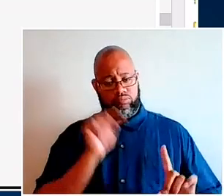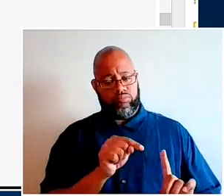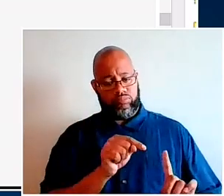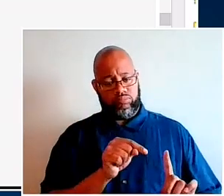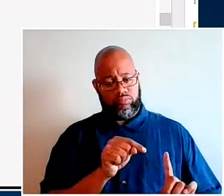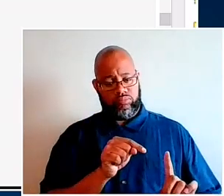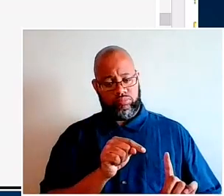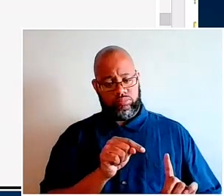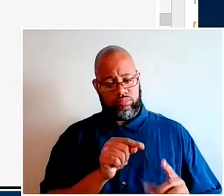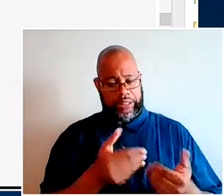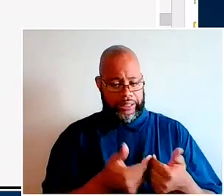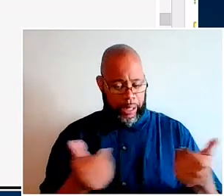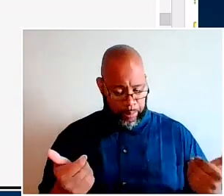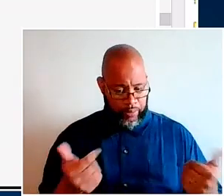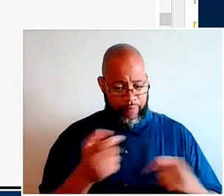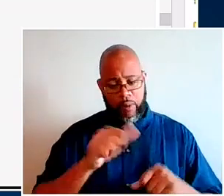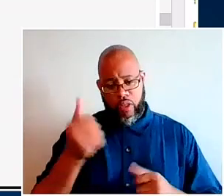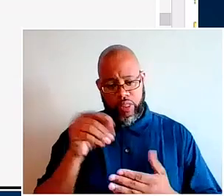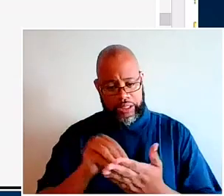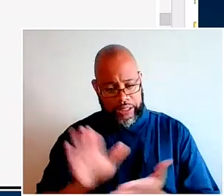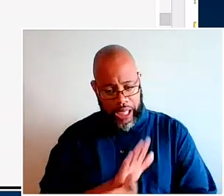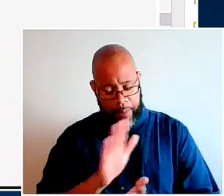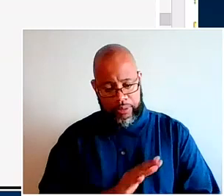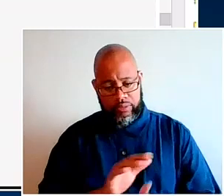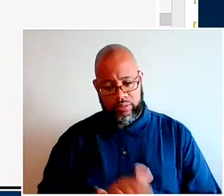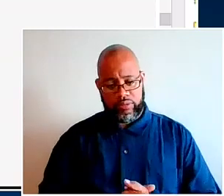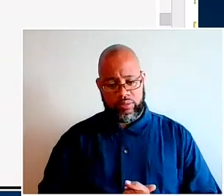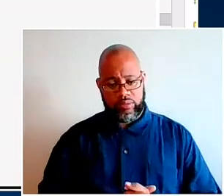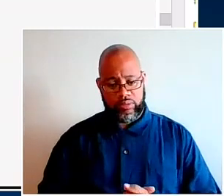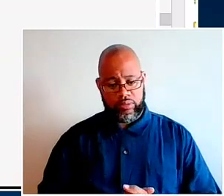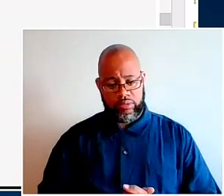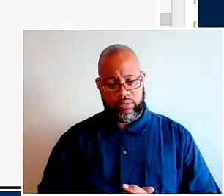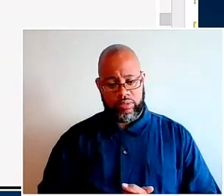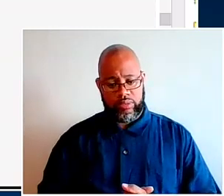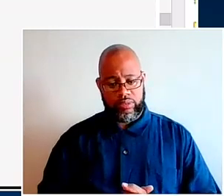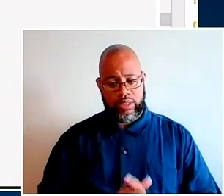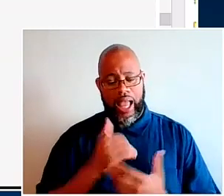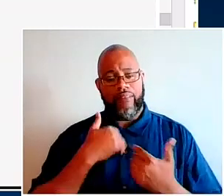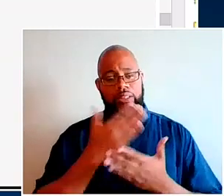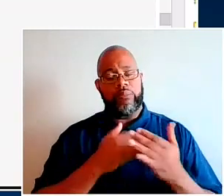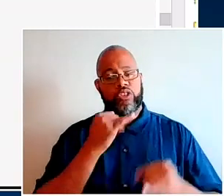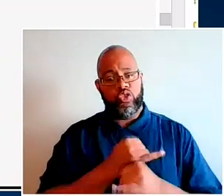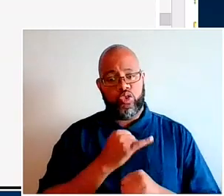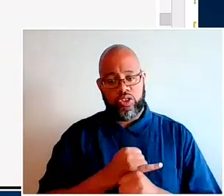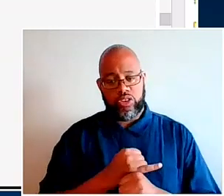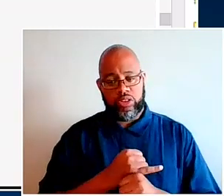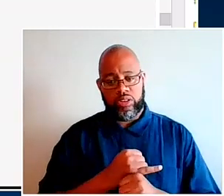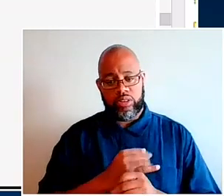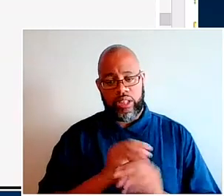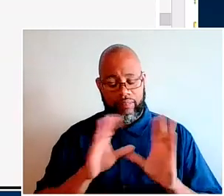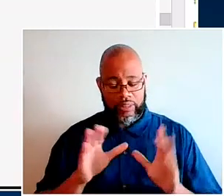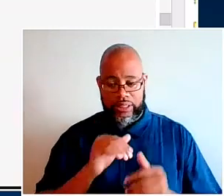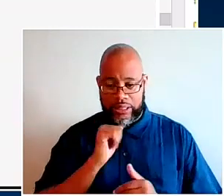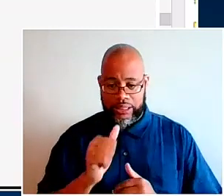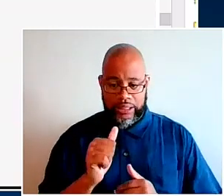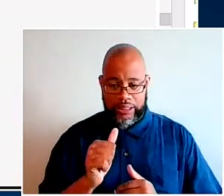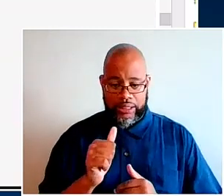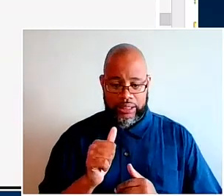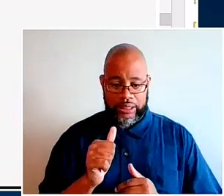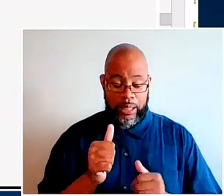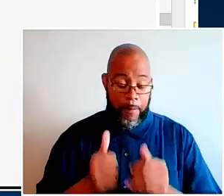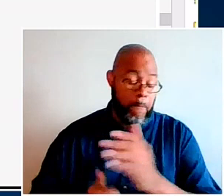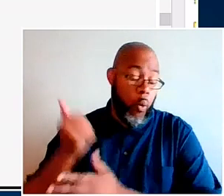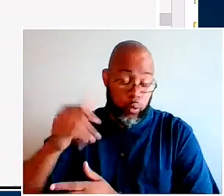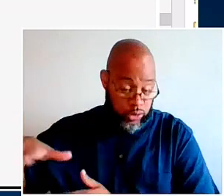conspicuous and separate from other documents, so that they're not. We have seen instances where some institutions, obviously not the majority at